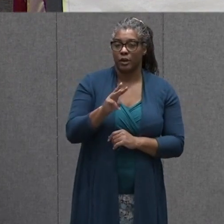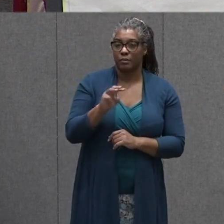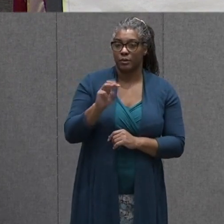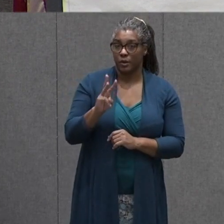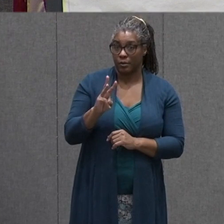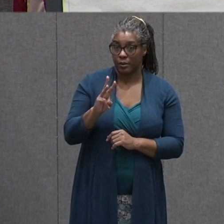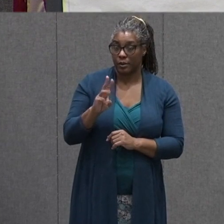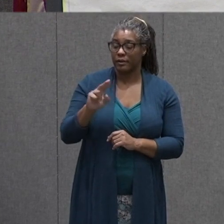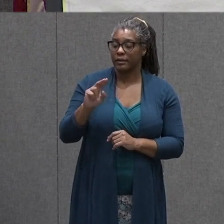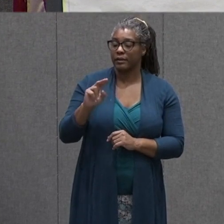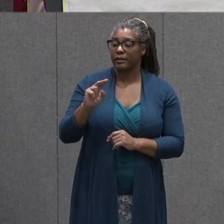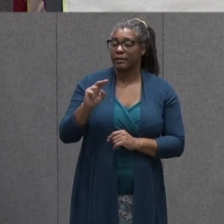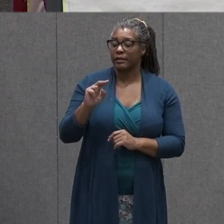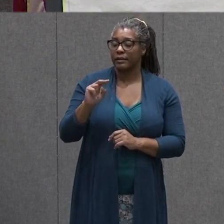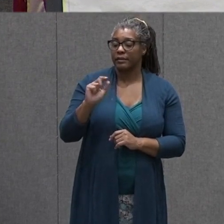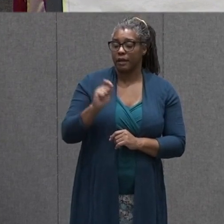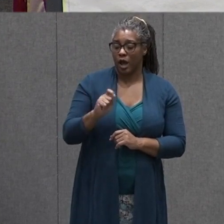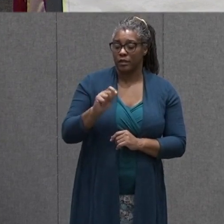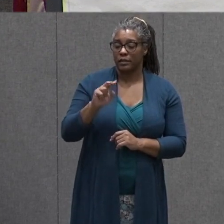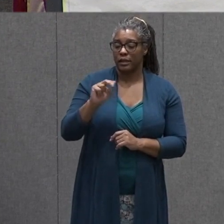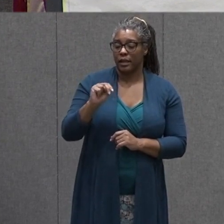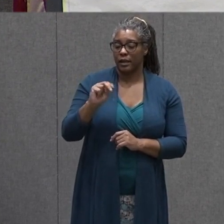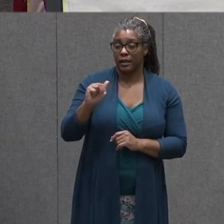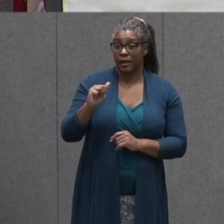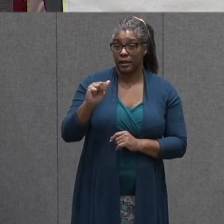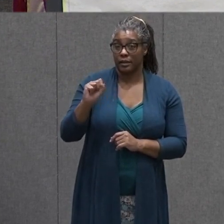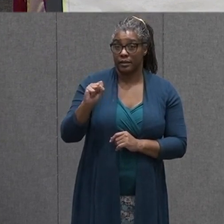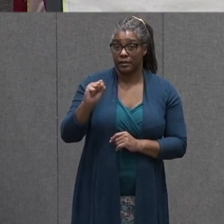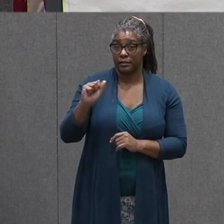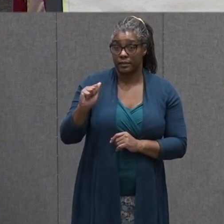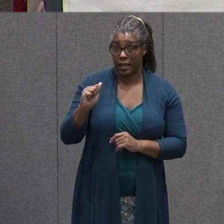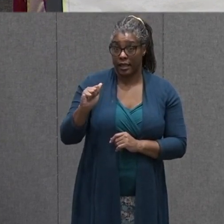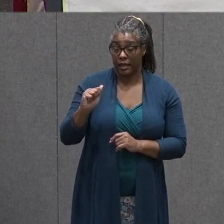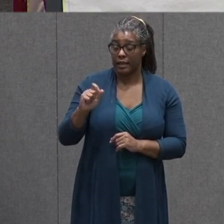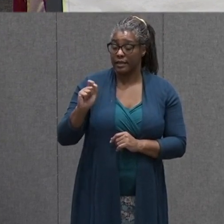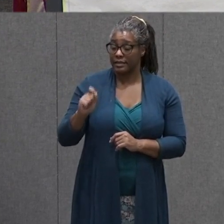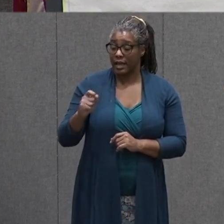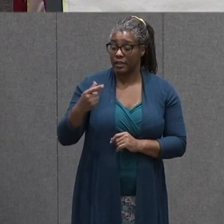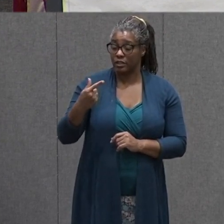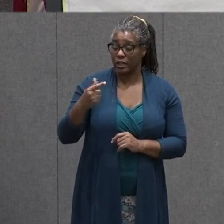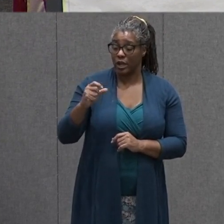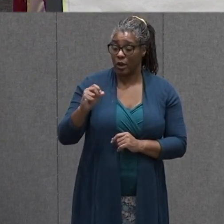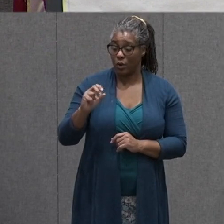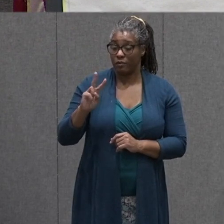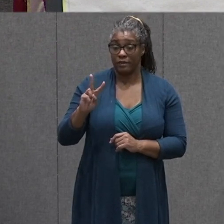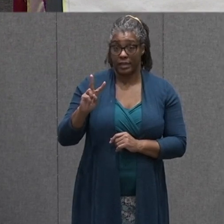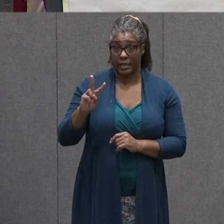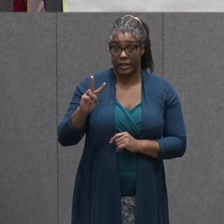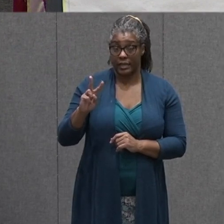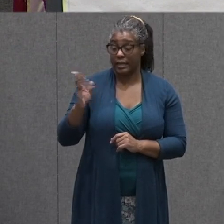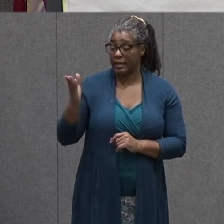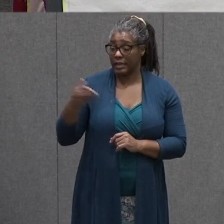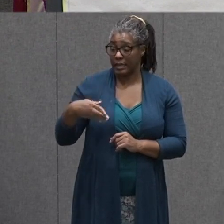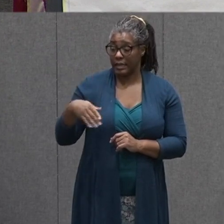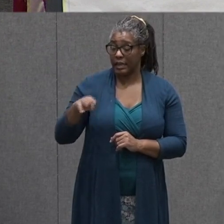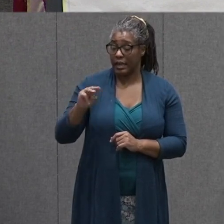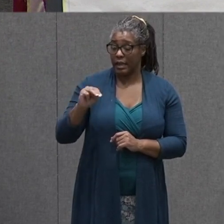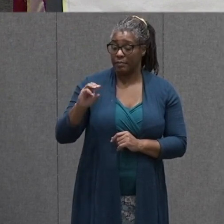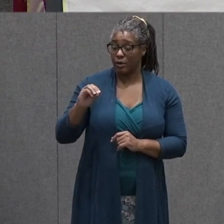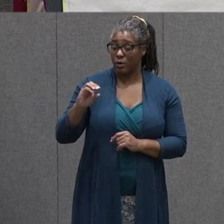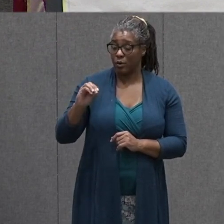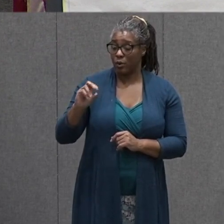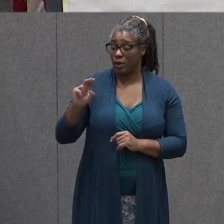really wonderful words I know that you wrote down. If you didn't have a chance to do that, that's just fine. You can do this later. But what I would love